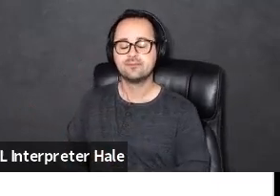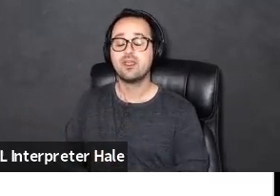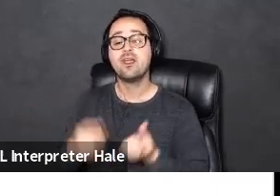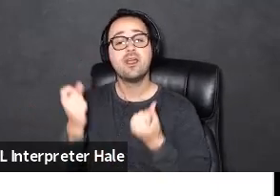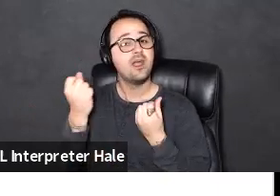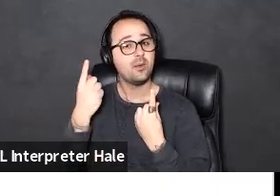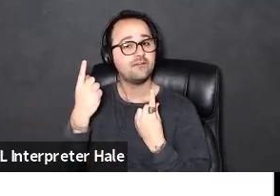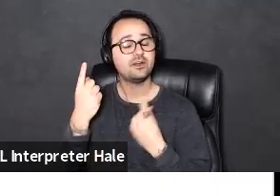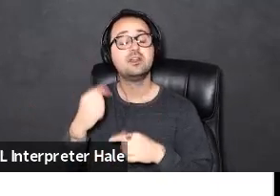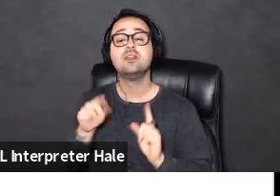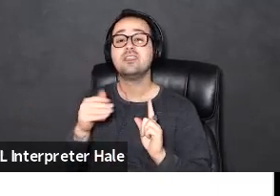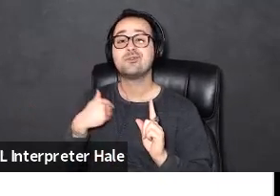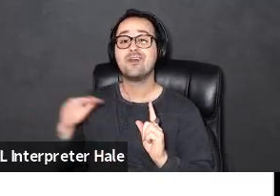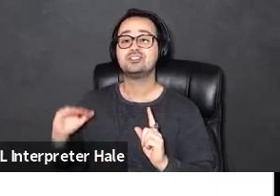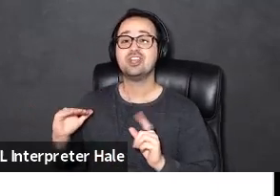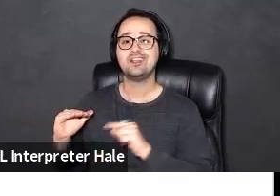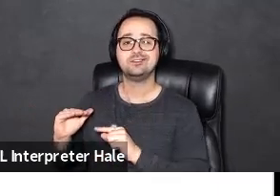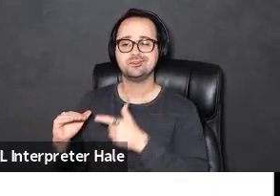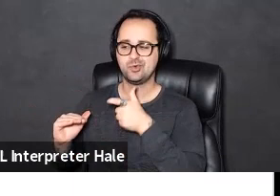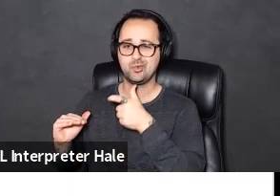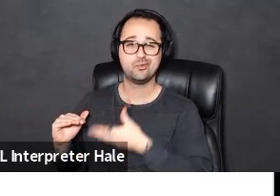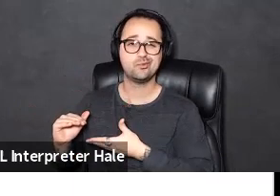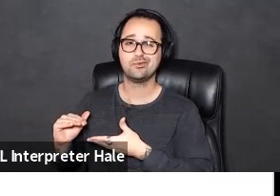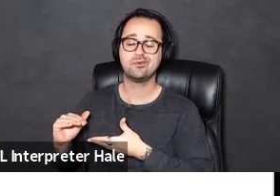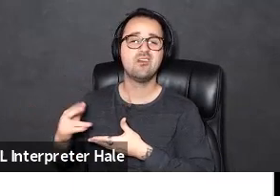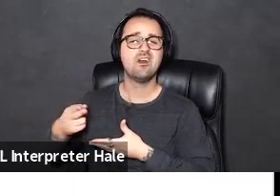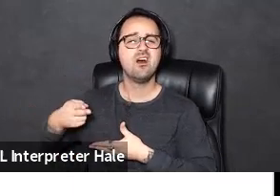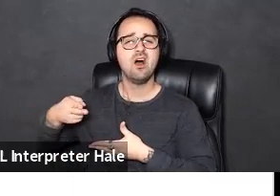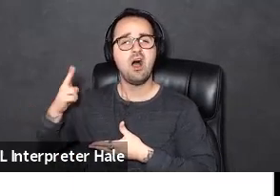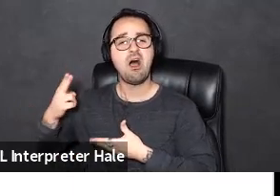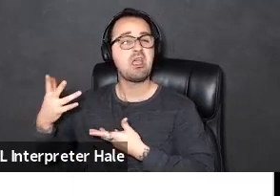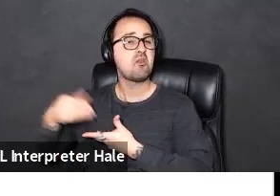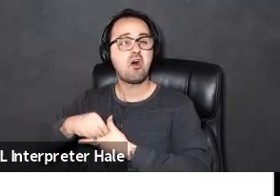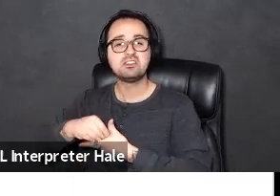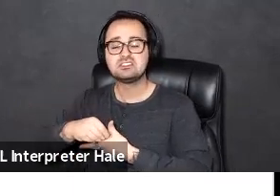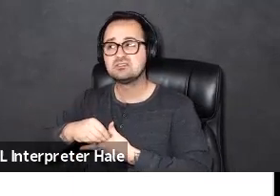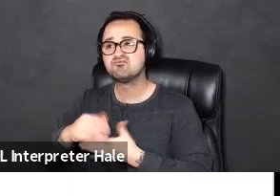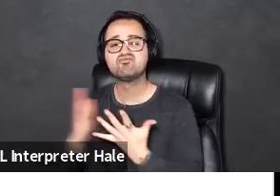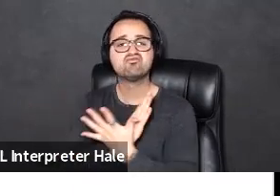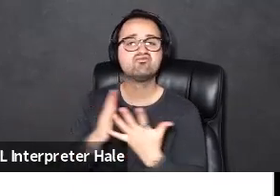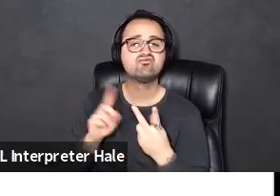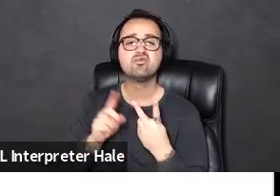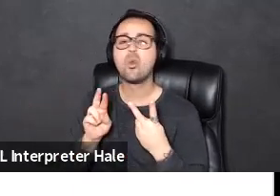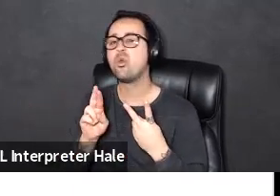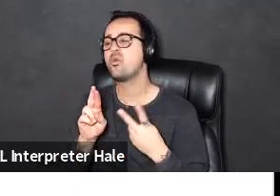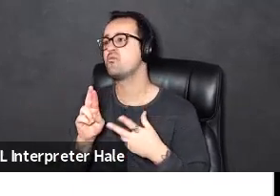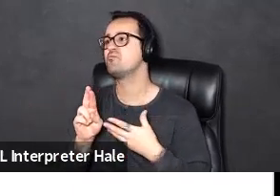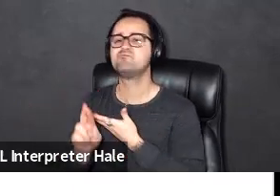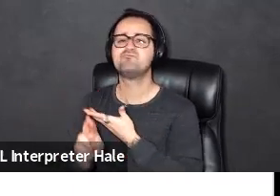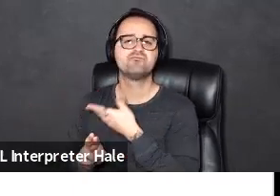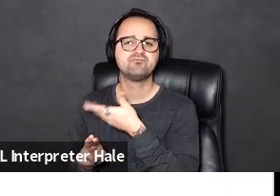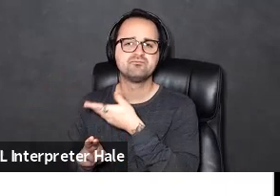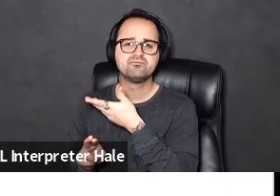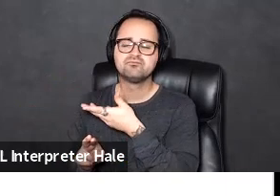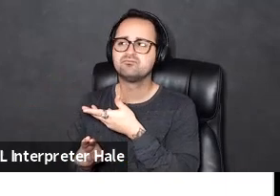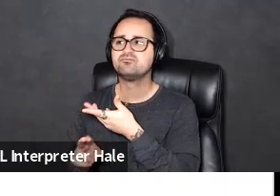However, if you have a child who's high on the autism spectrum, say, or you know, doing some sort of